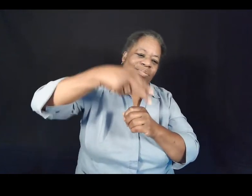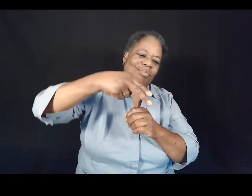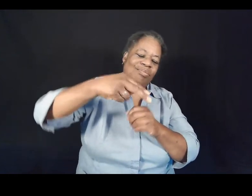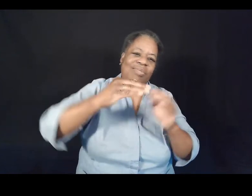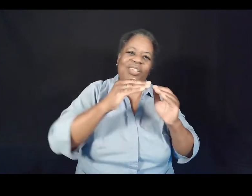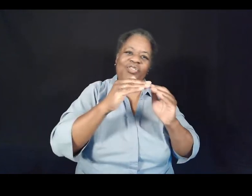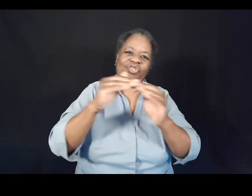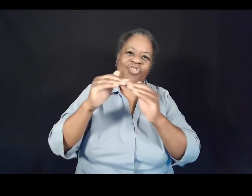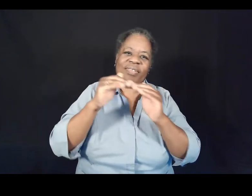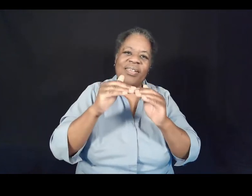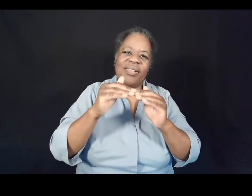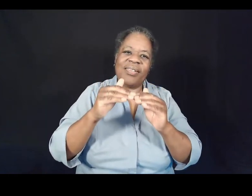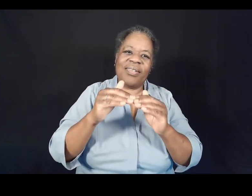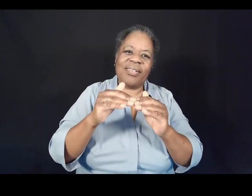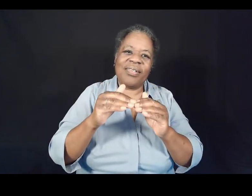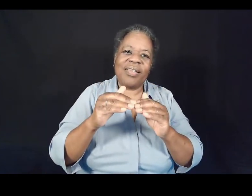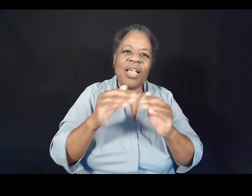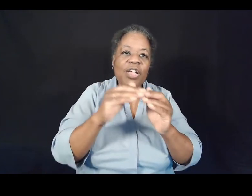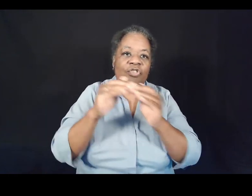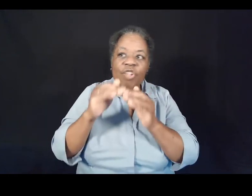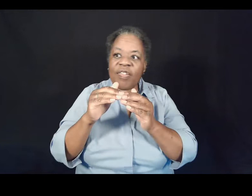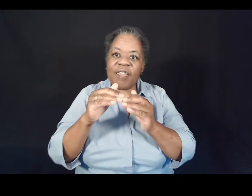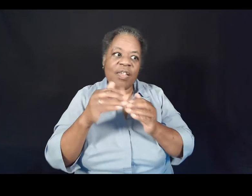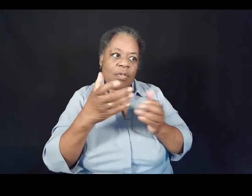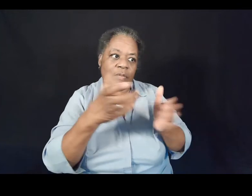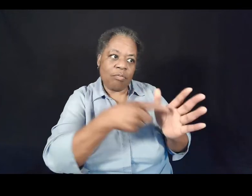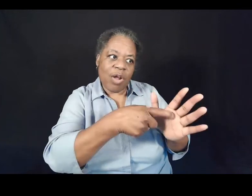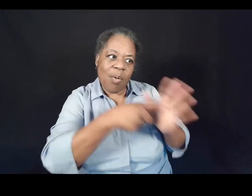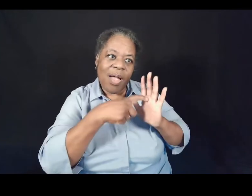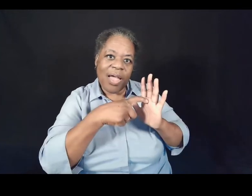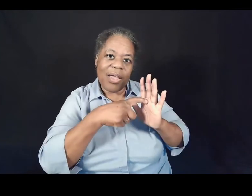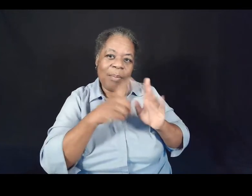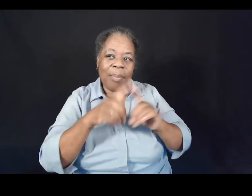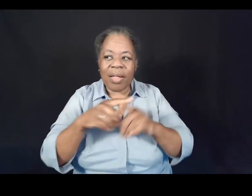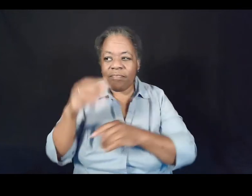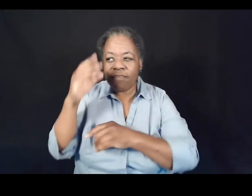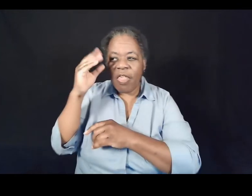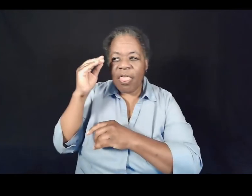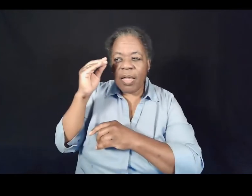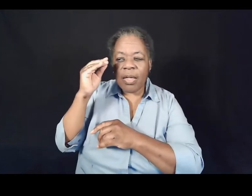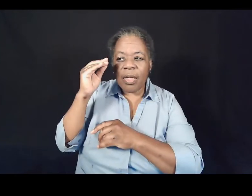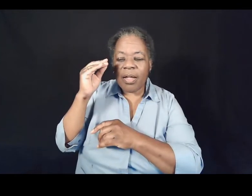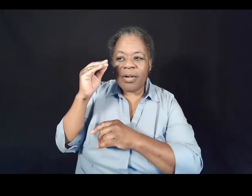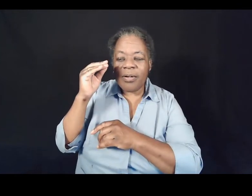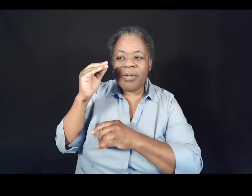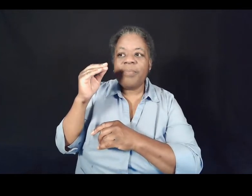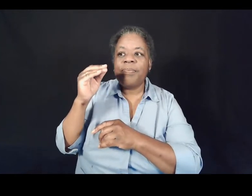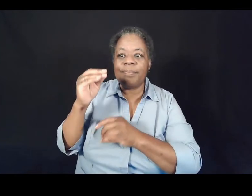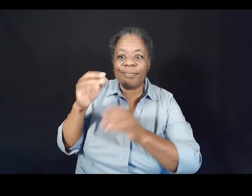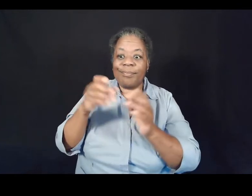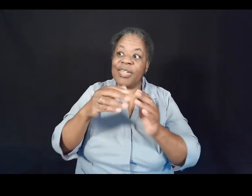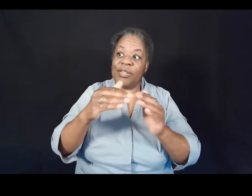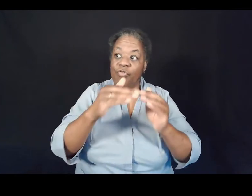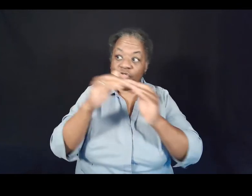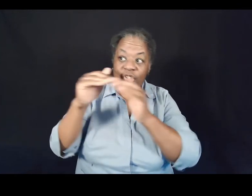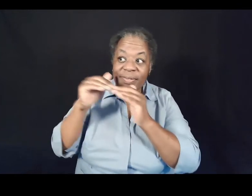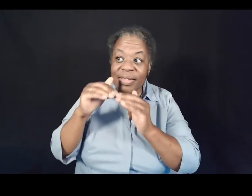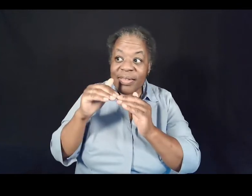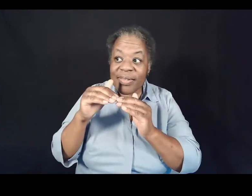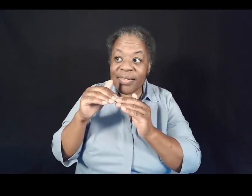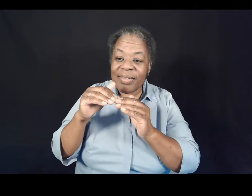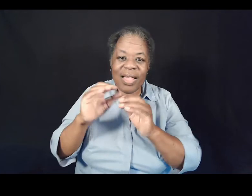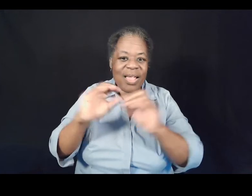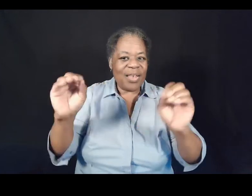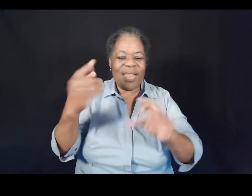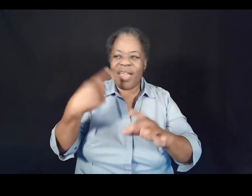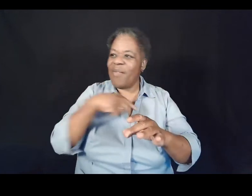Therefore, though justice be thy plea, consider this, that in the course of justice, none of us should see